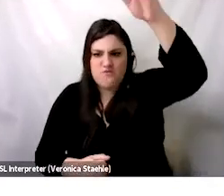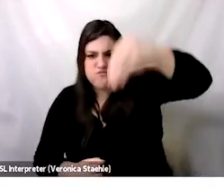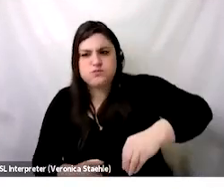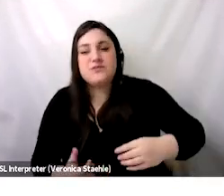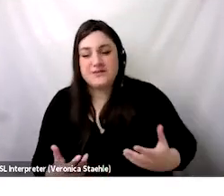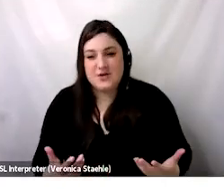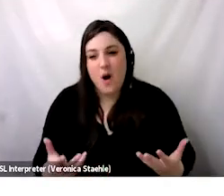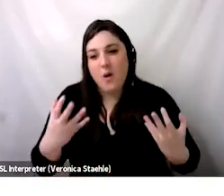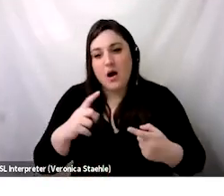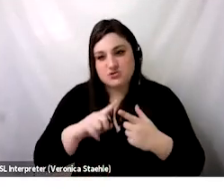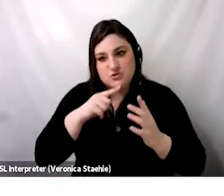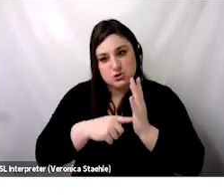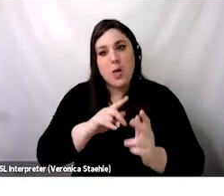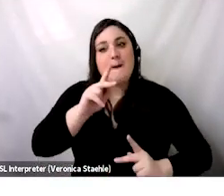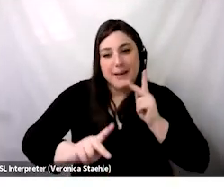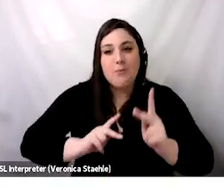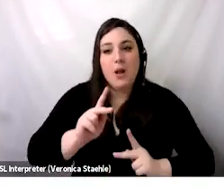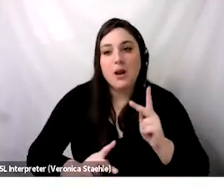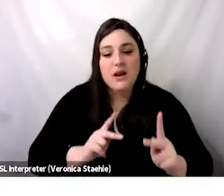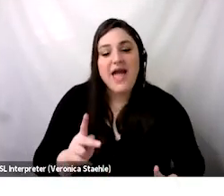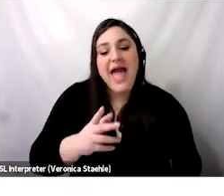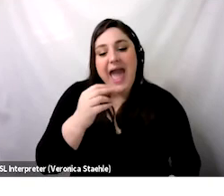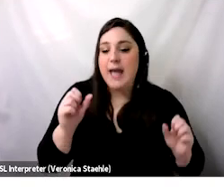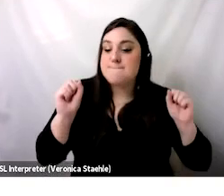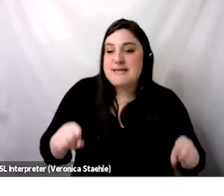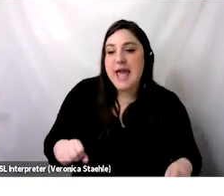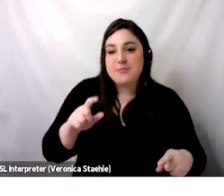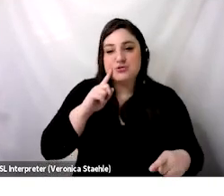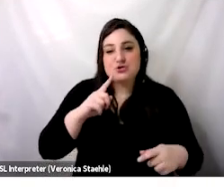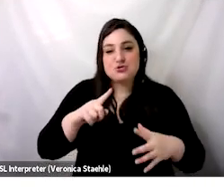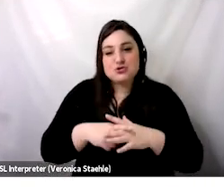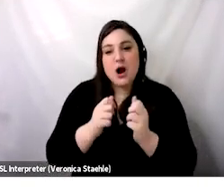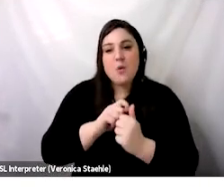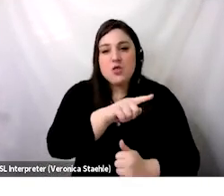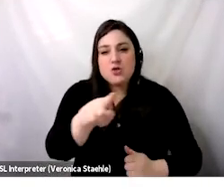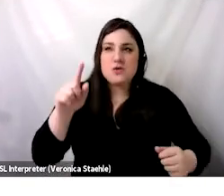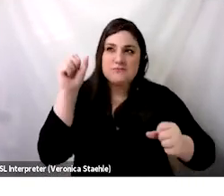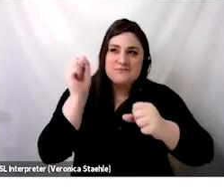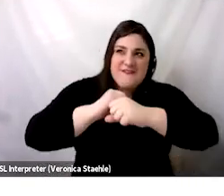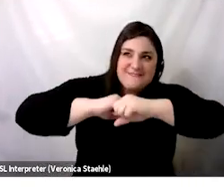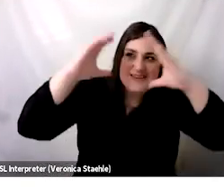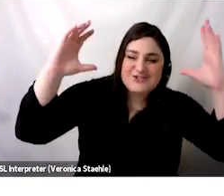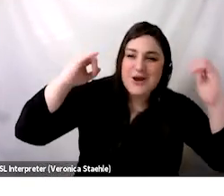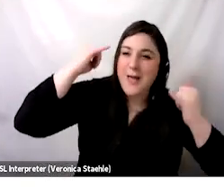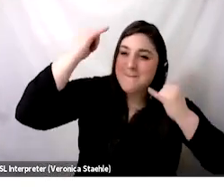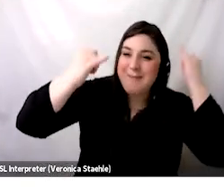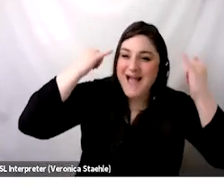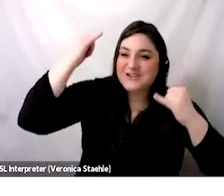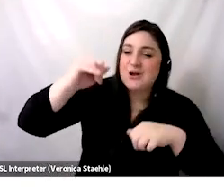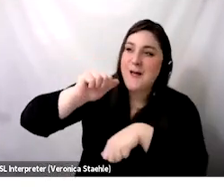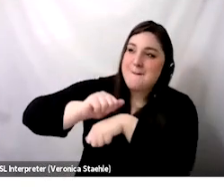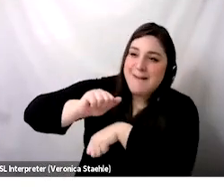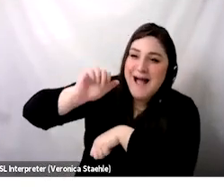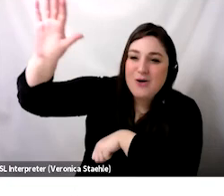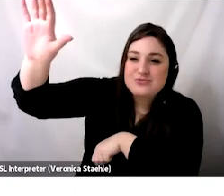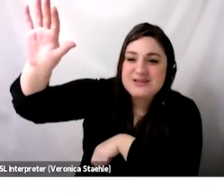beginning, imagine the names of mountains and landmarks that were once named by indigenous